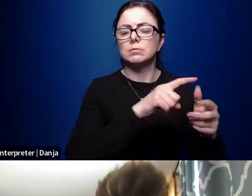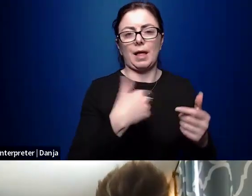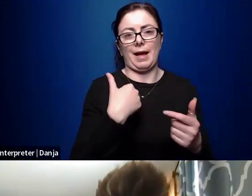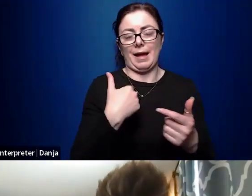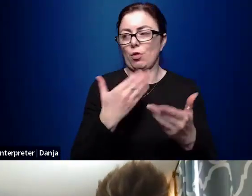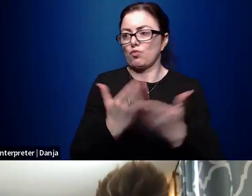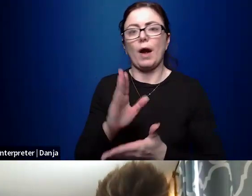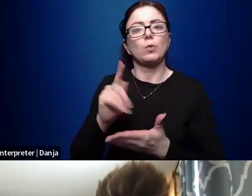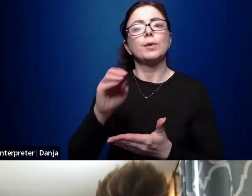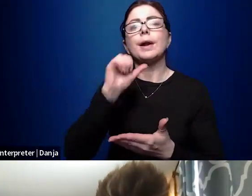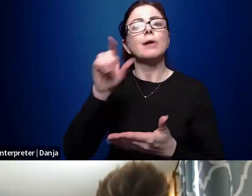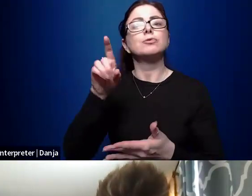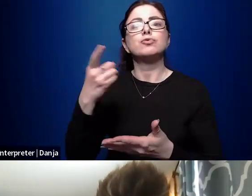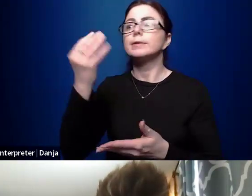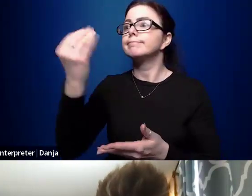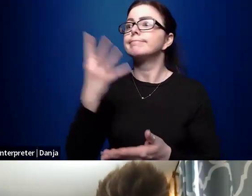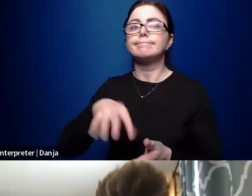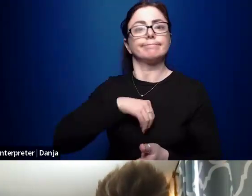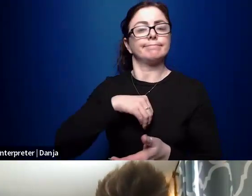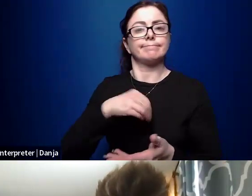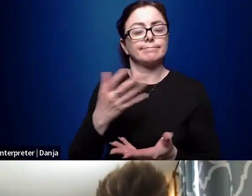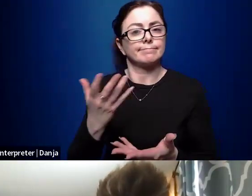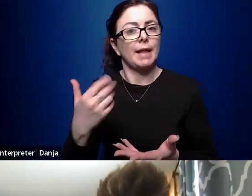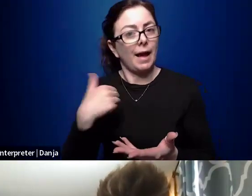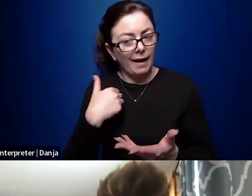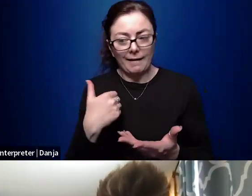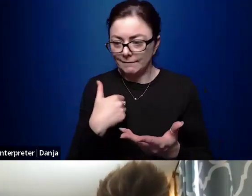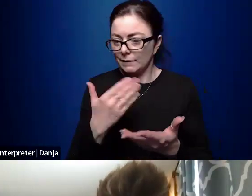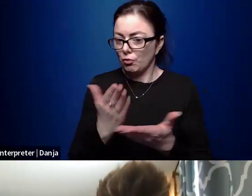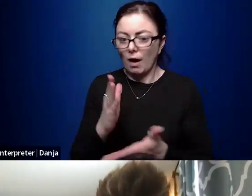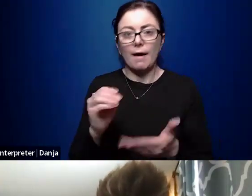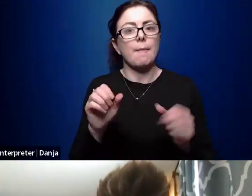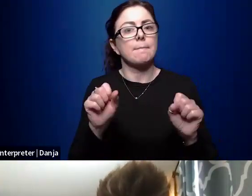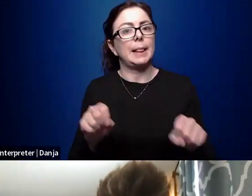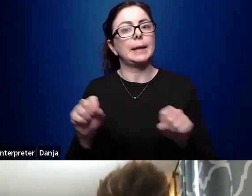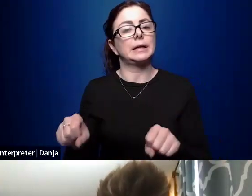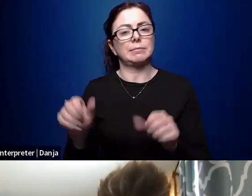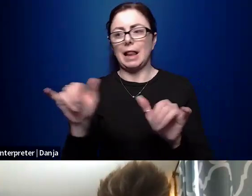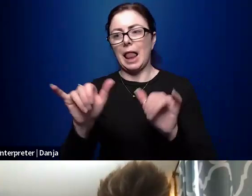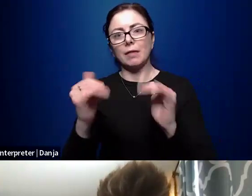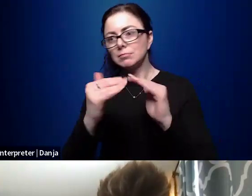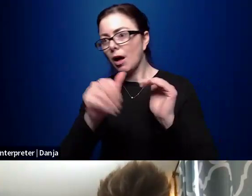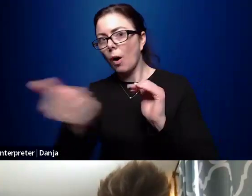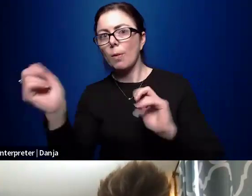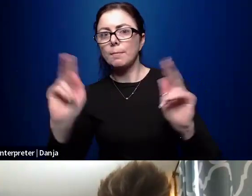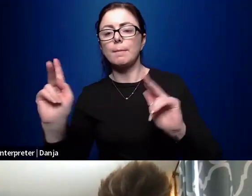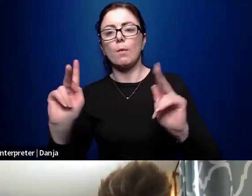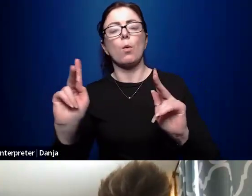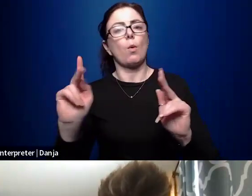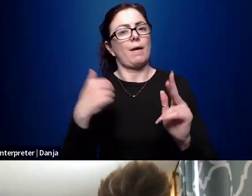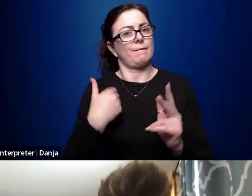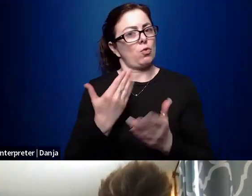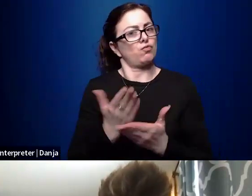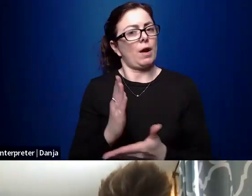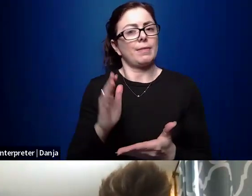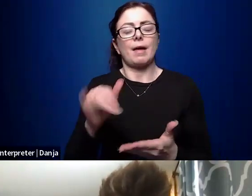I have the ability, just like everybody else does, it really gave me the driving force that I can